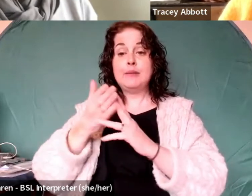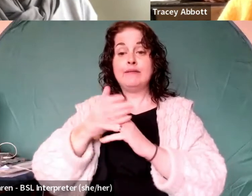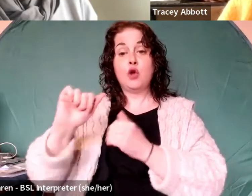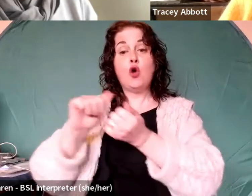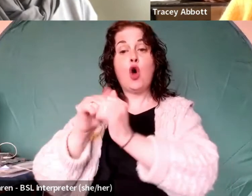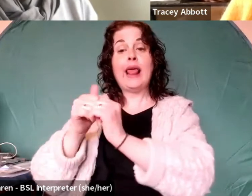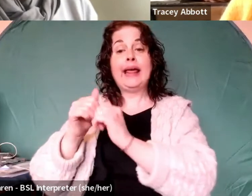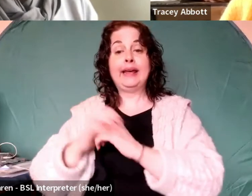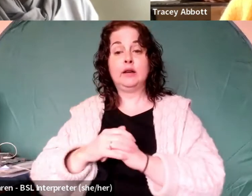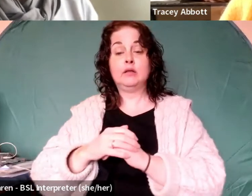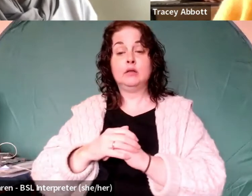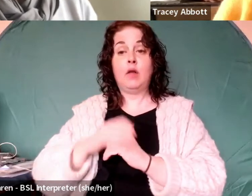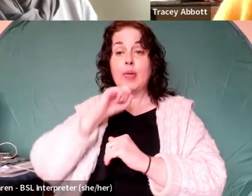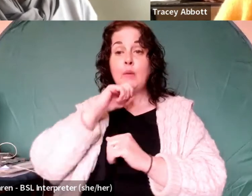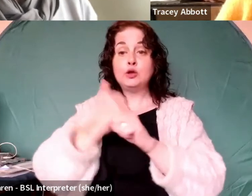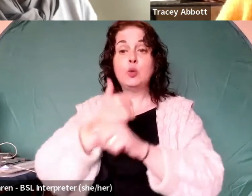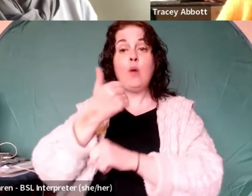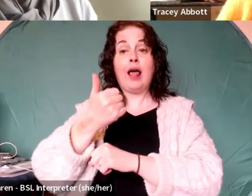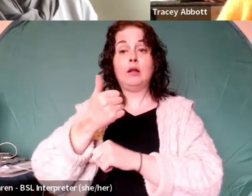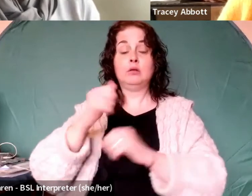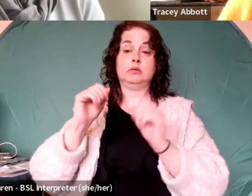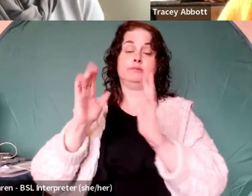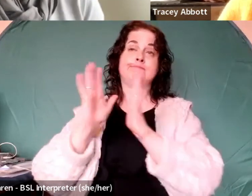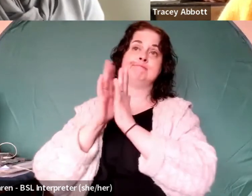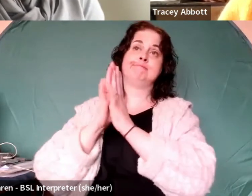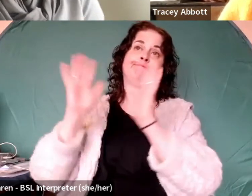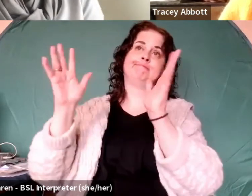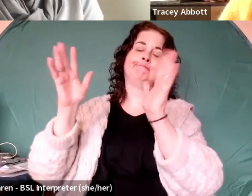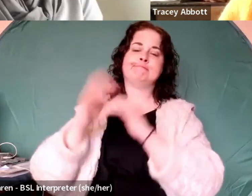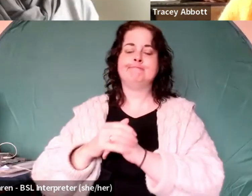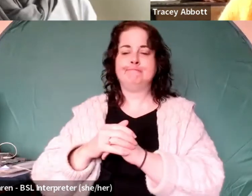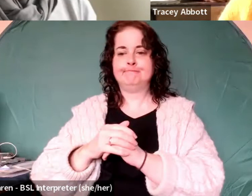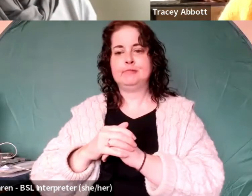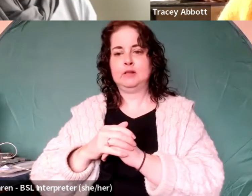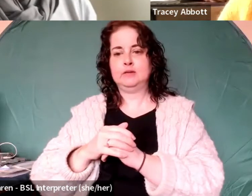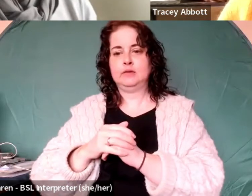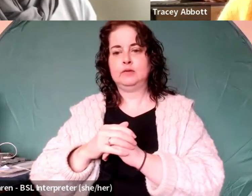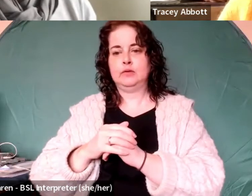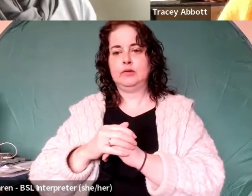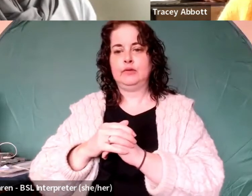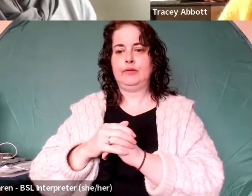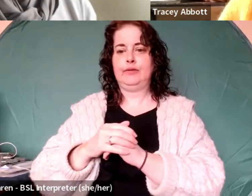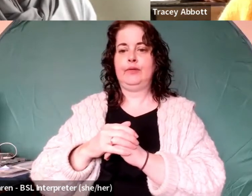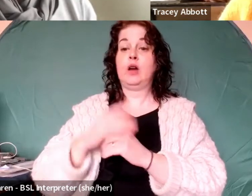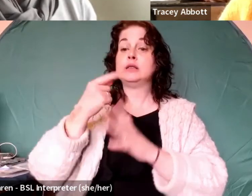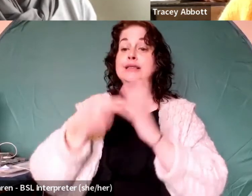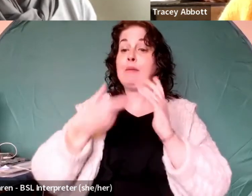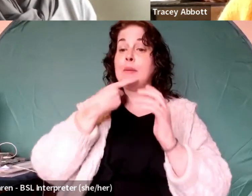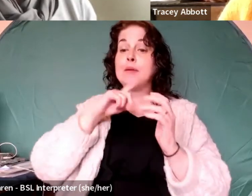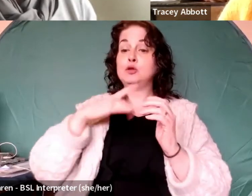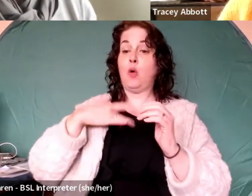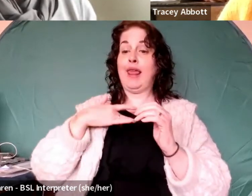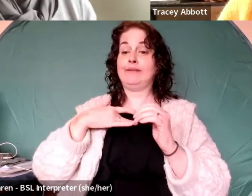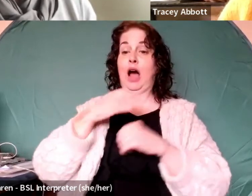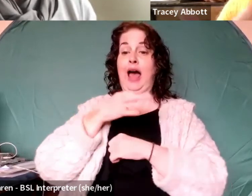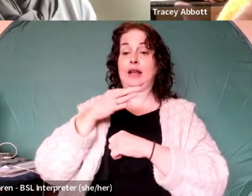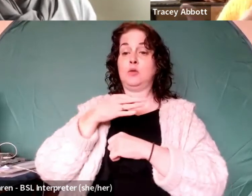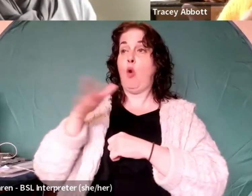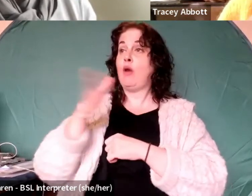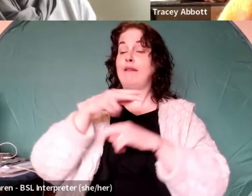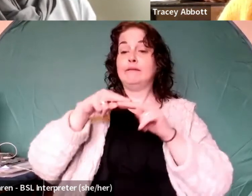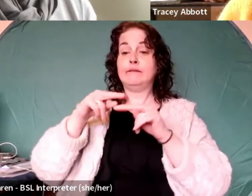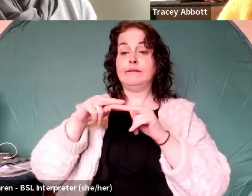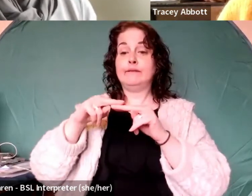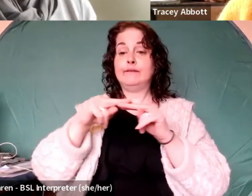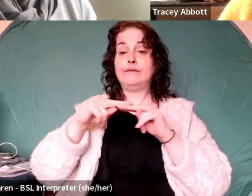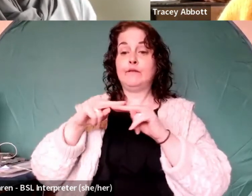colleagues. Yeah. And they're going to do well, and hurrah. Of course, yeah. Because the thing is that disabled people don't live on islands. We all have family and friends.